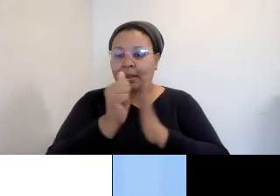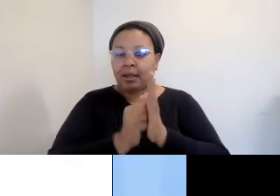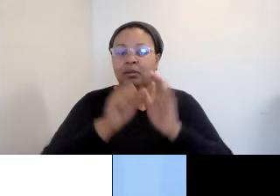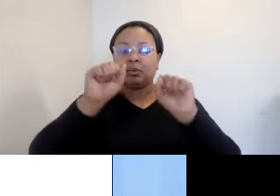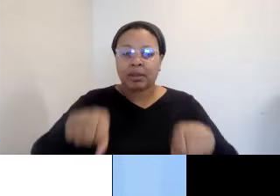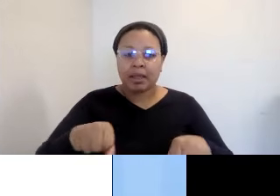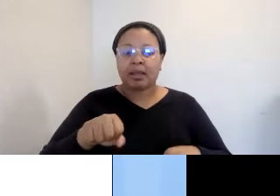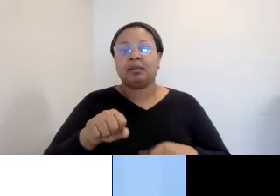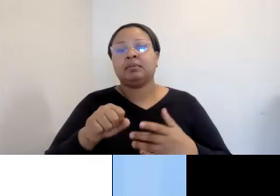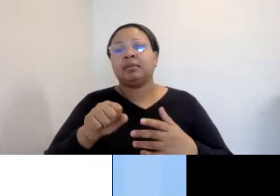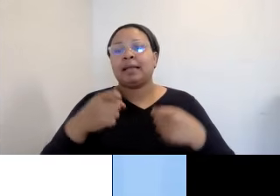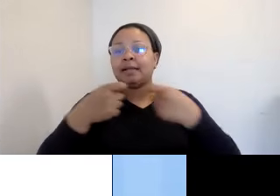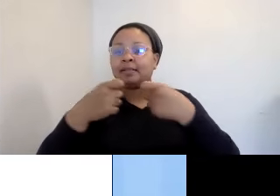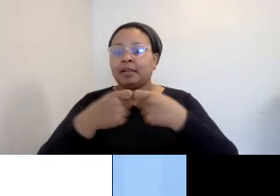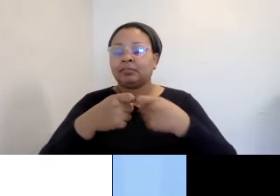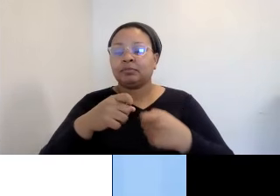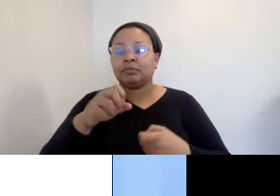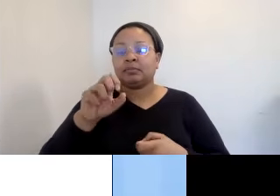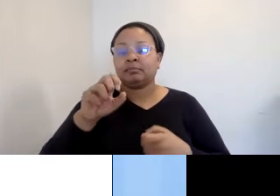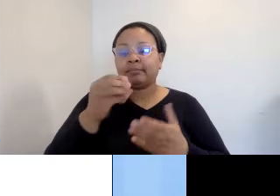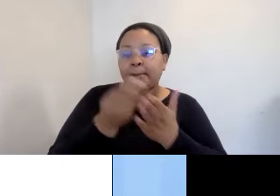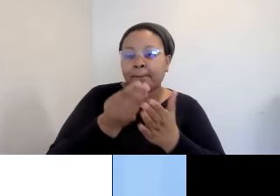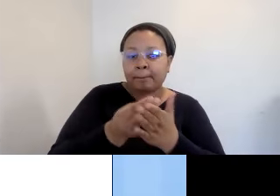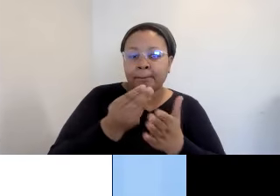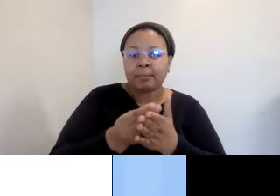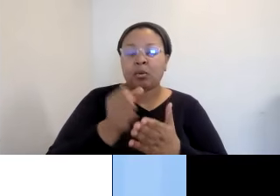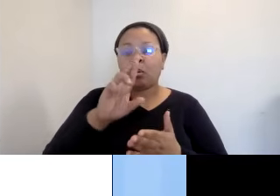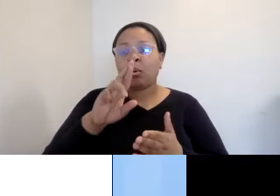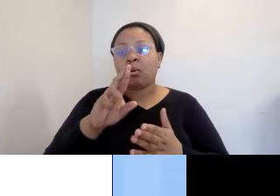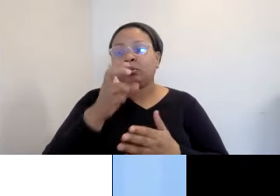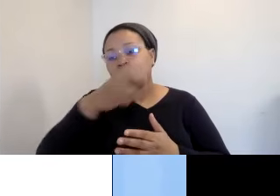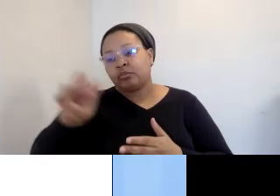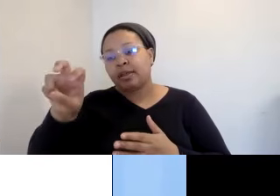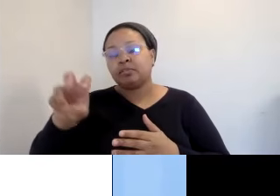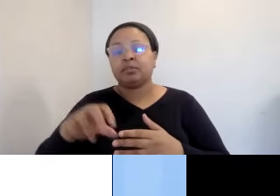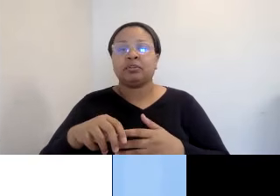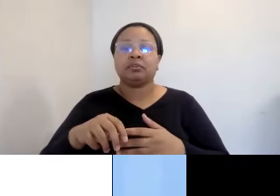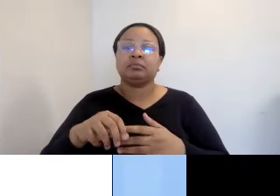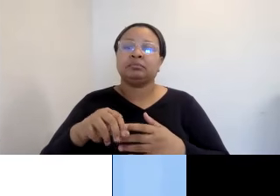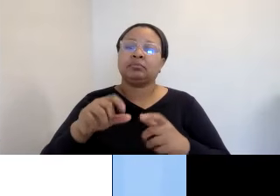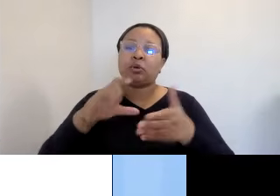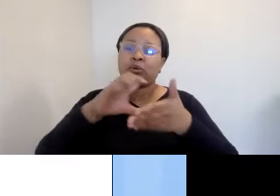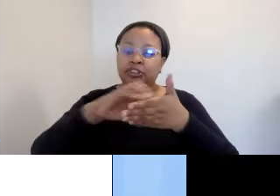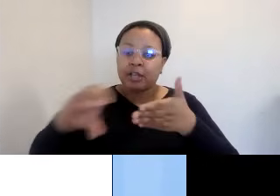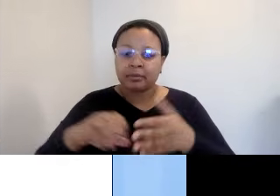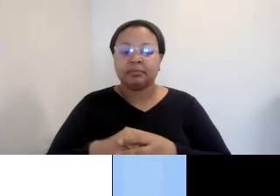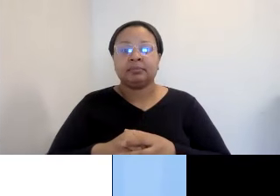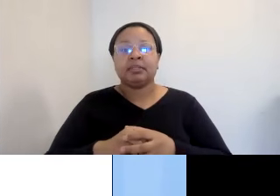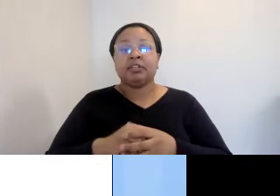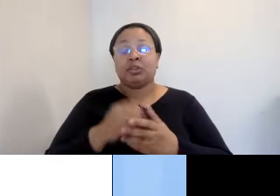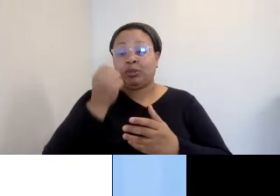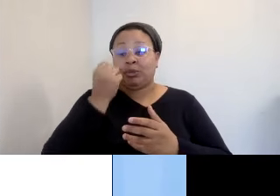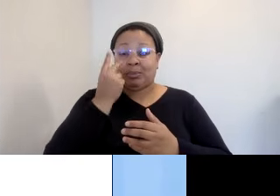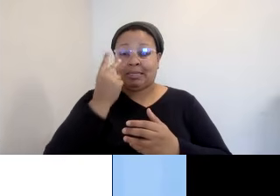funds transfer or check. There is a 15,000 annual limit. So right there, you go from 2,000 limit to